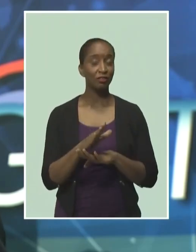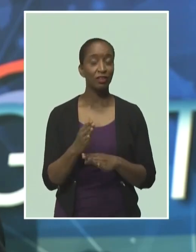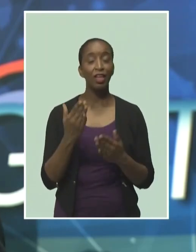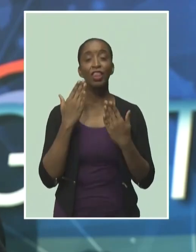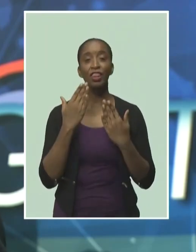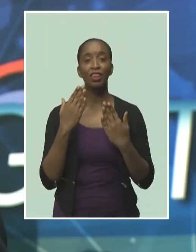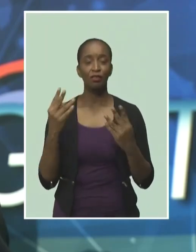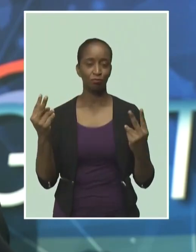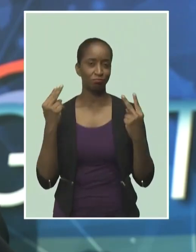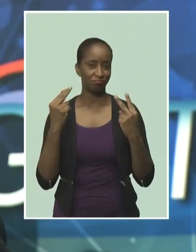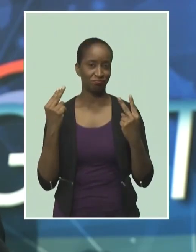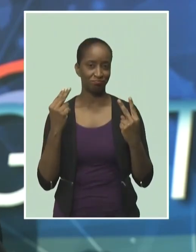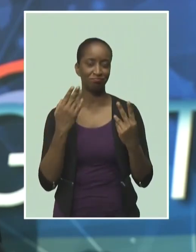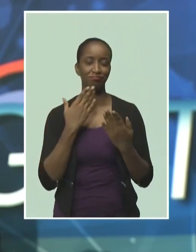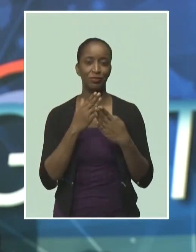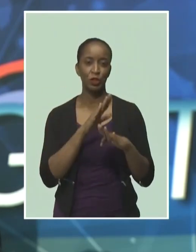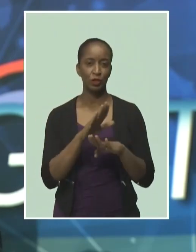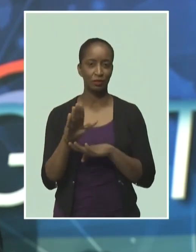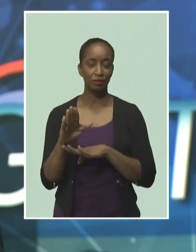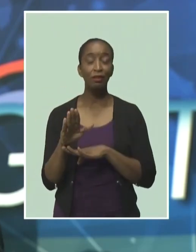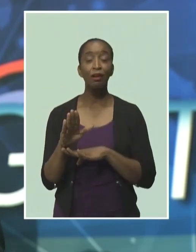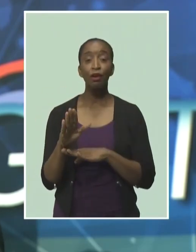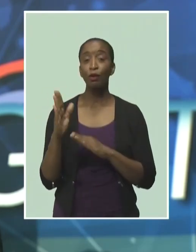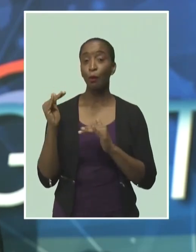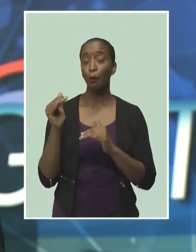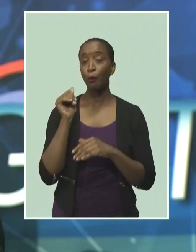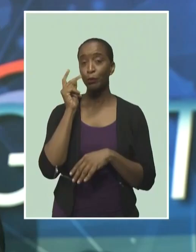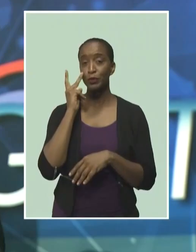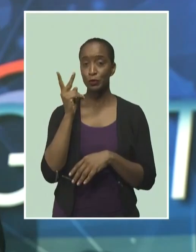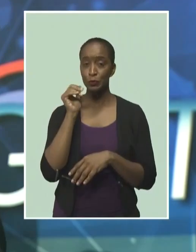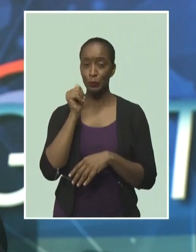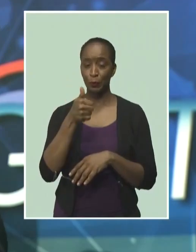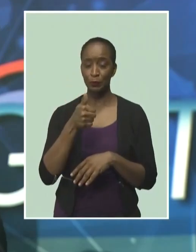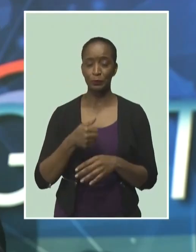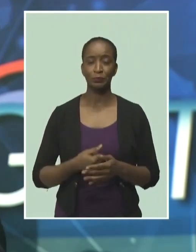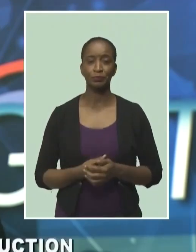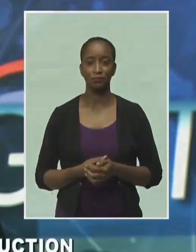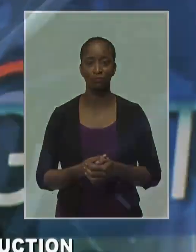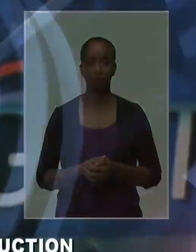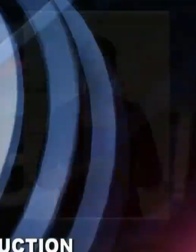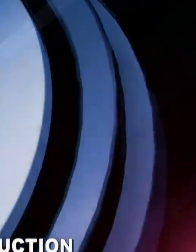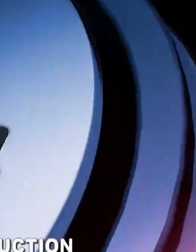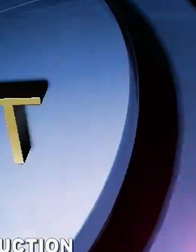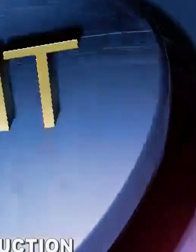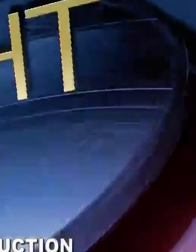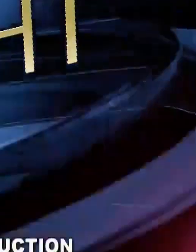For the crew, to all of you, good night. By God's will, we'll see you tomorrow.